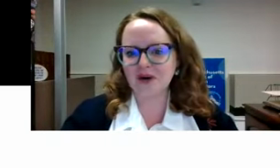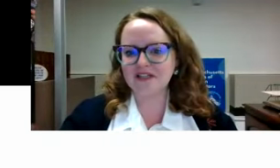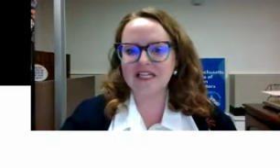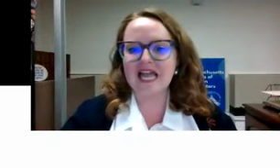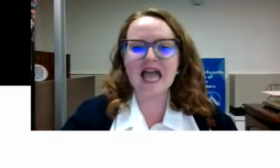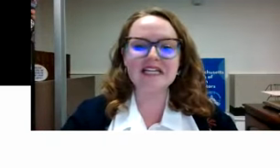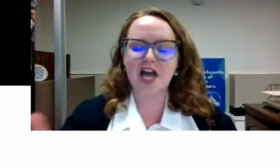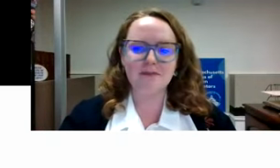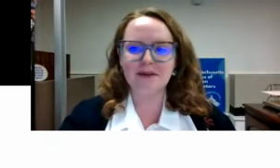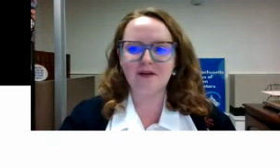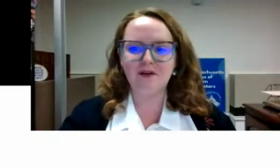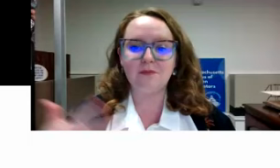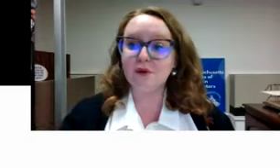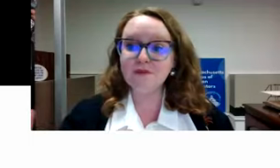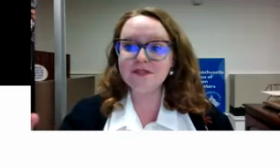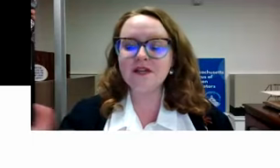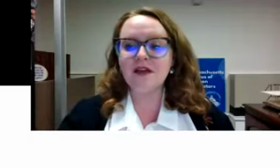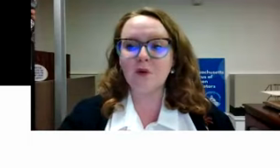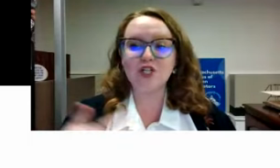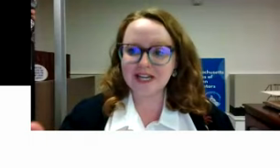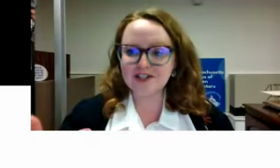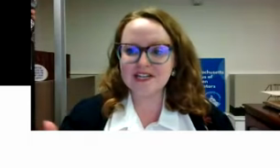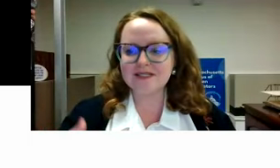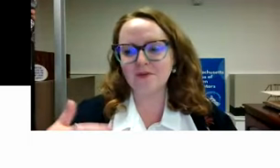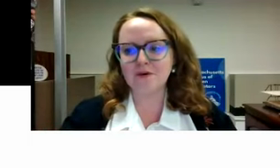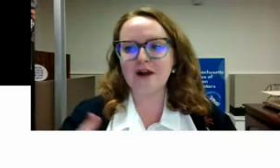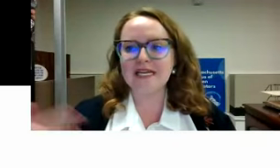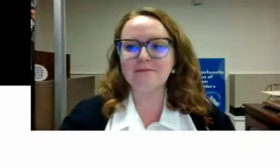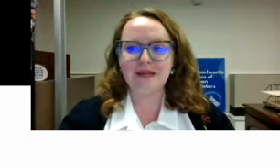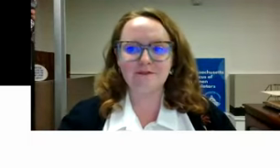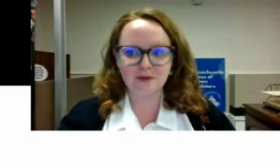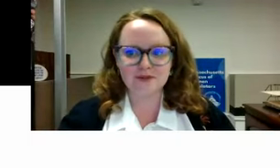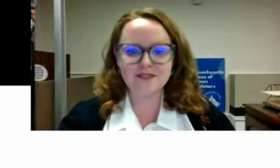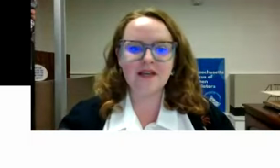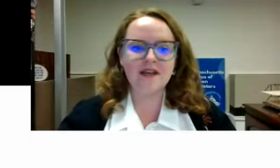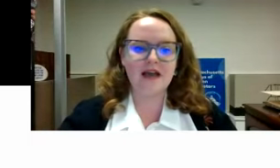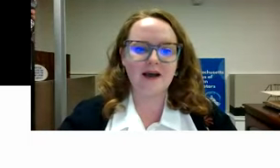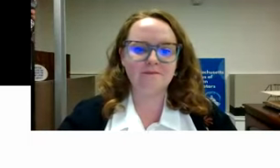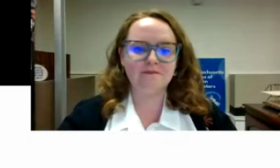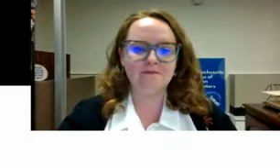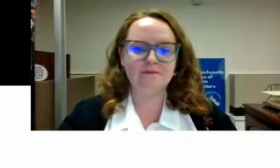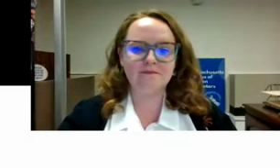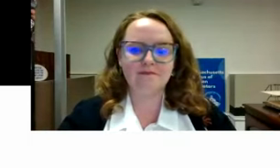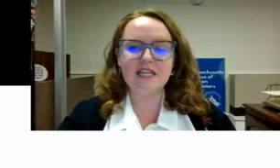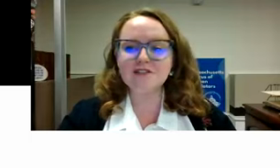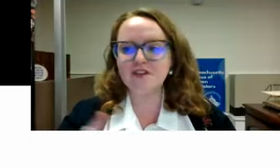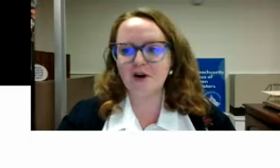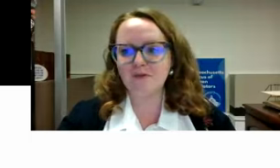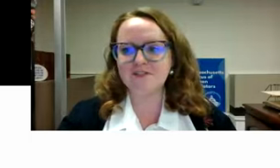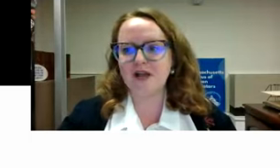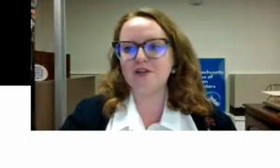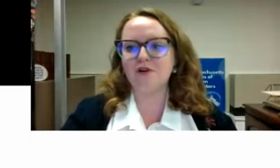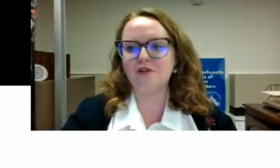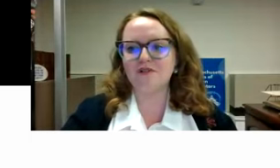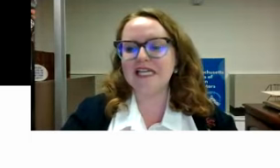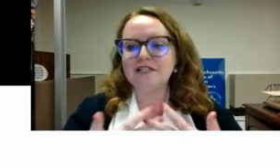most importantly anytime a bill moves or changes or for any big votes. These are the